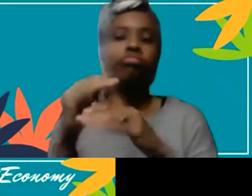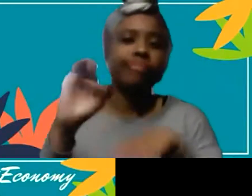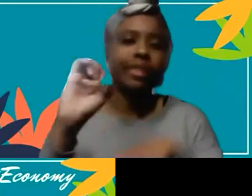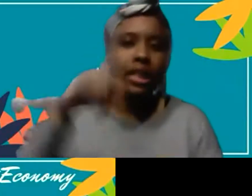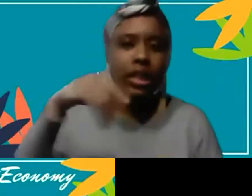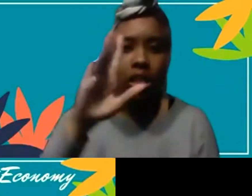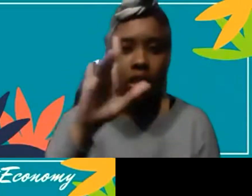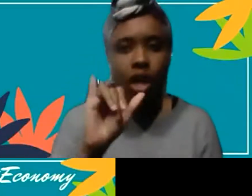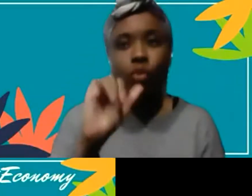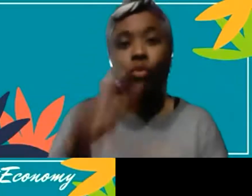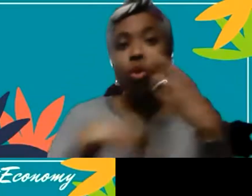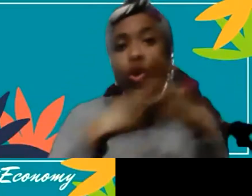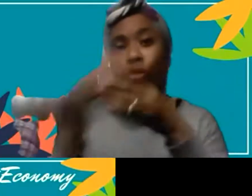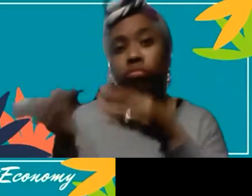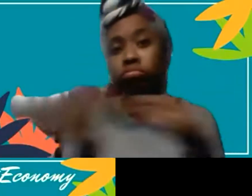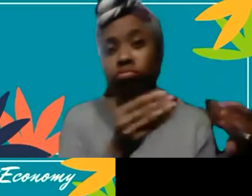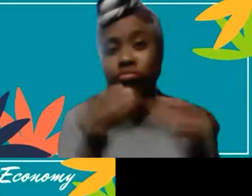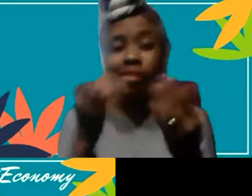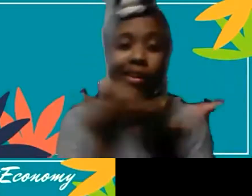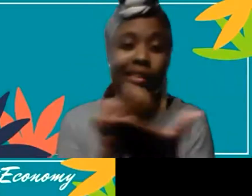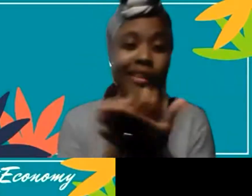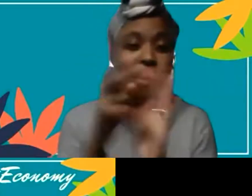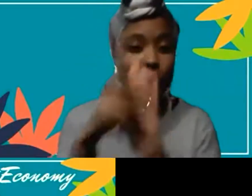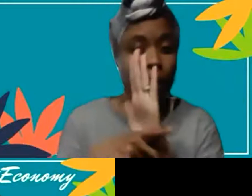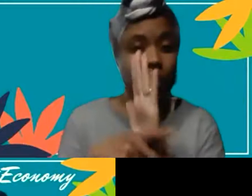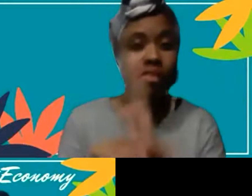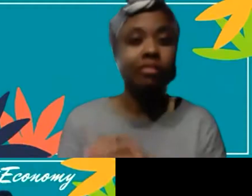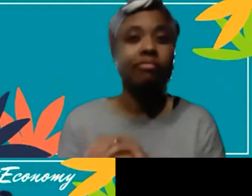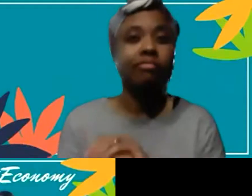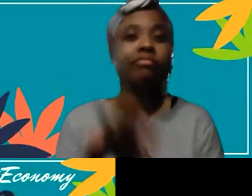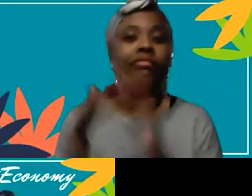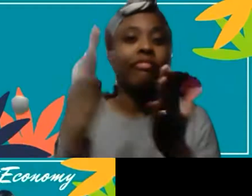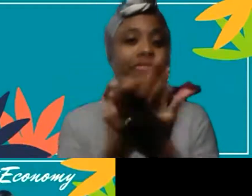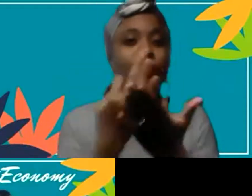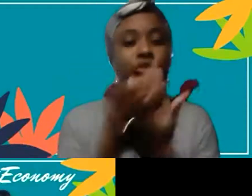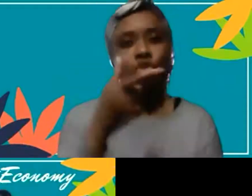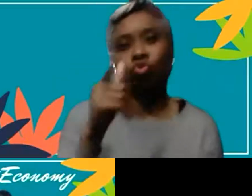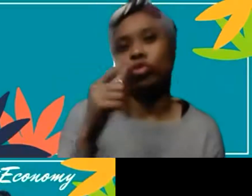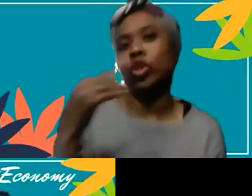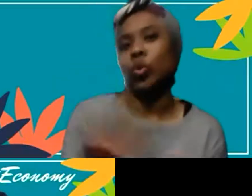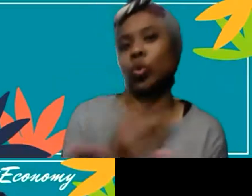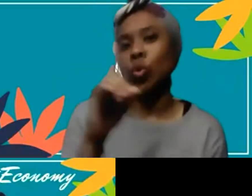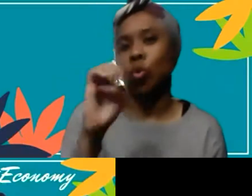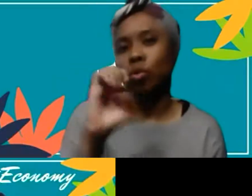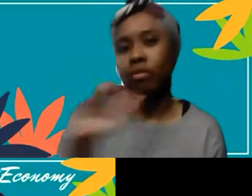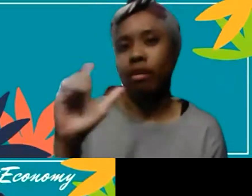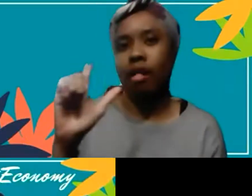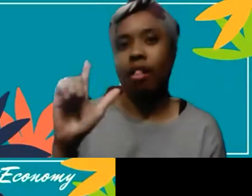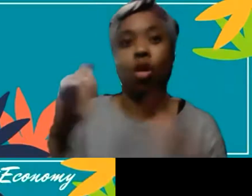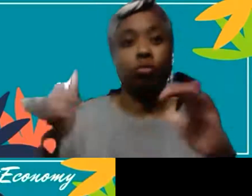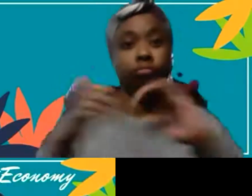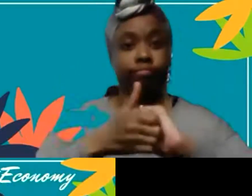trade, climate, and economic policies. In the Feminist Green New Deal coalition, she contributes